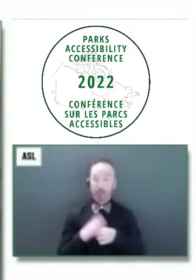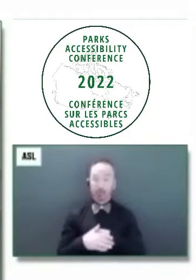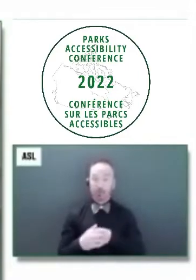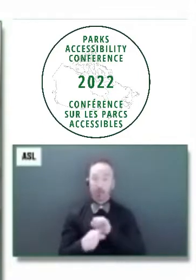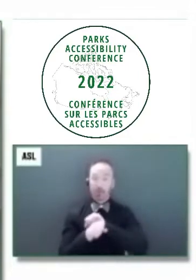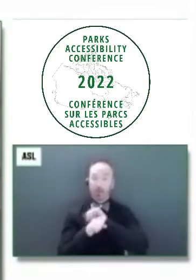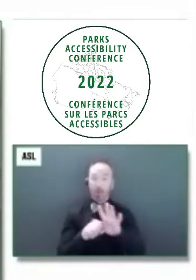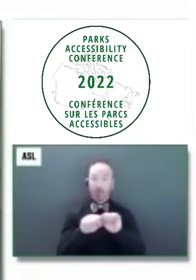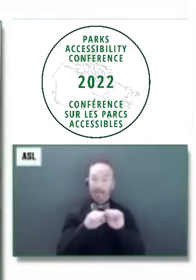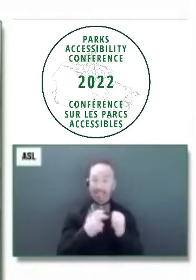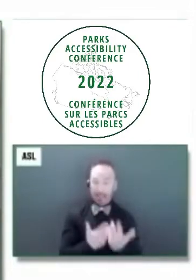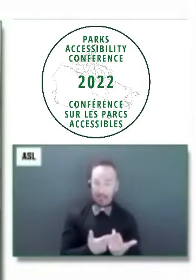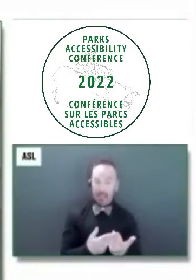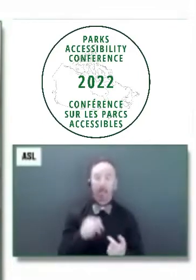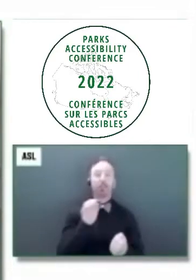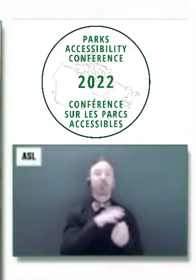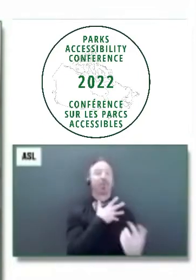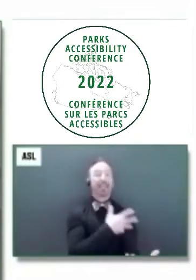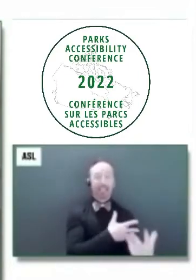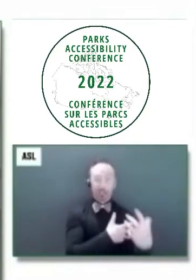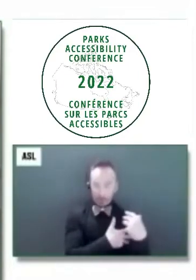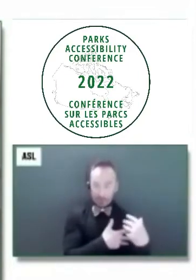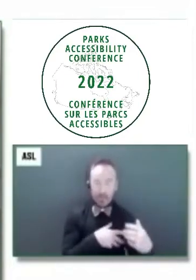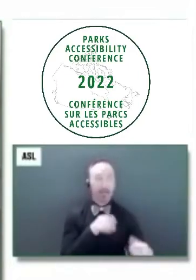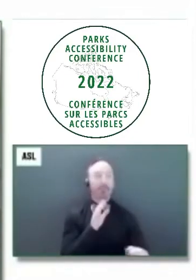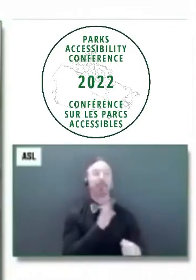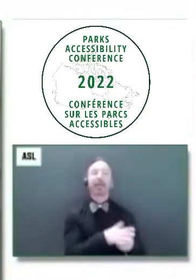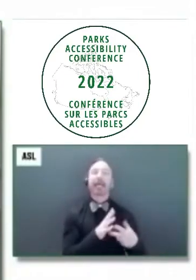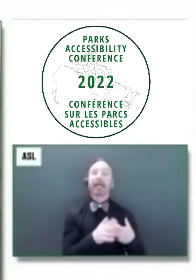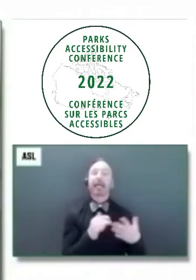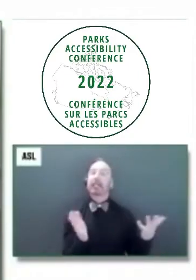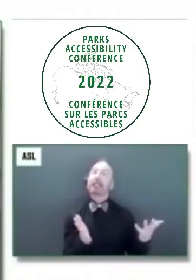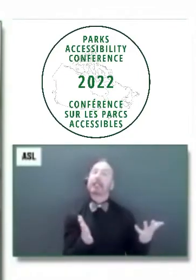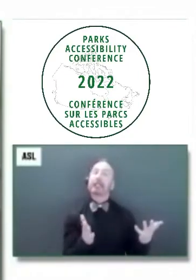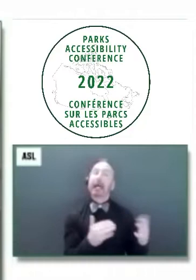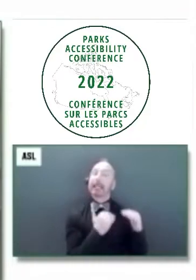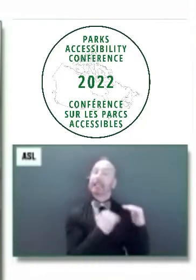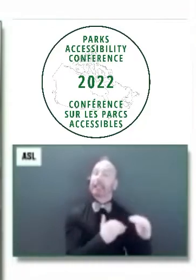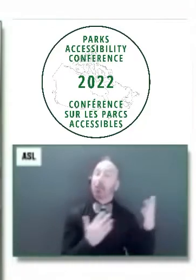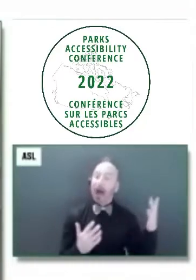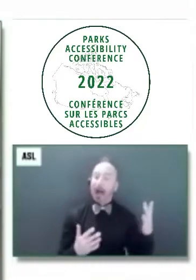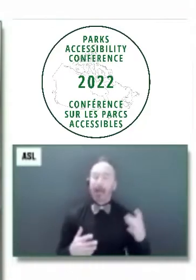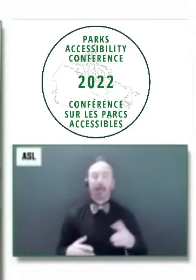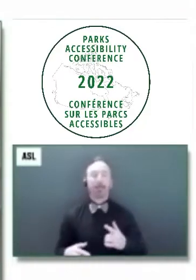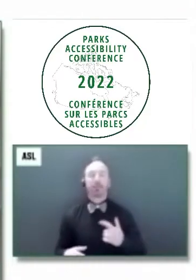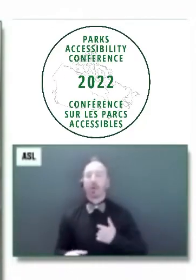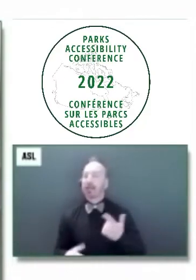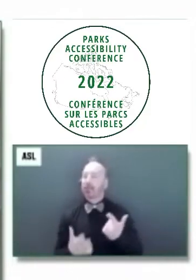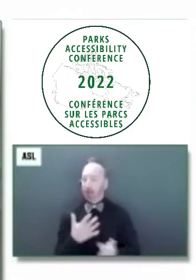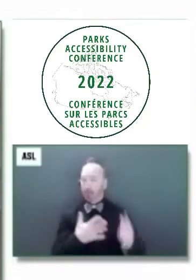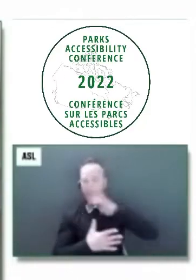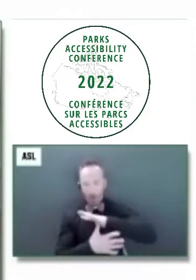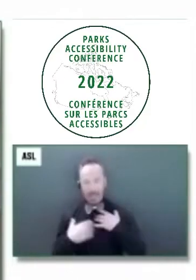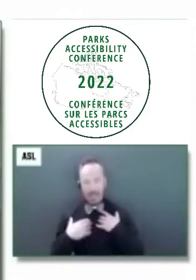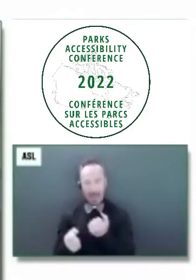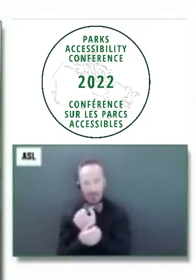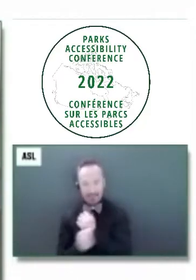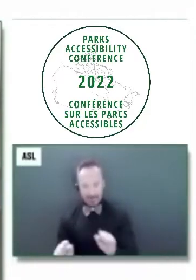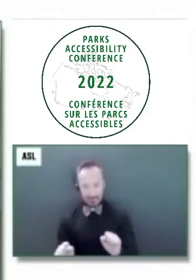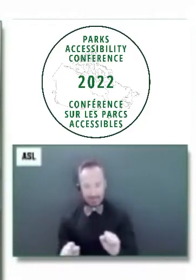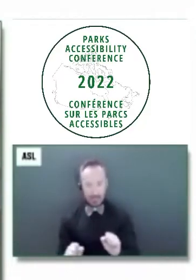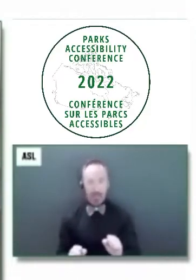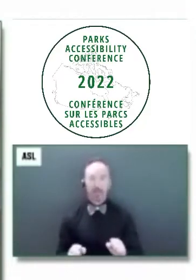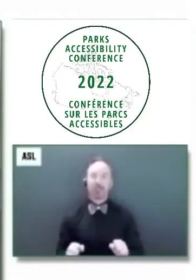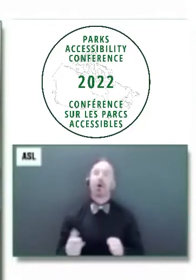or sacrificed in favor of health and safety, and many places default to the example set by coffee shop number one. And unfortunately, in